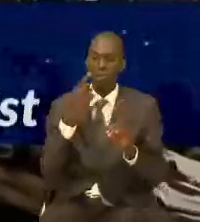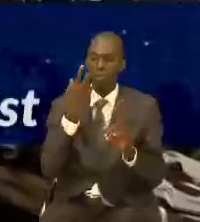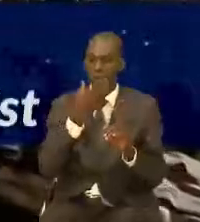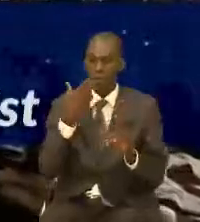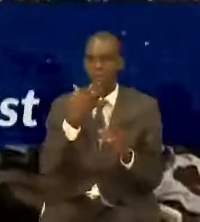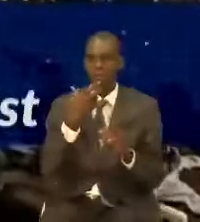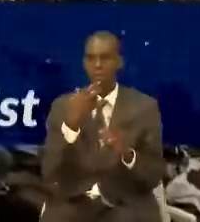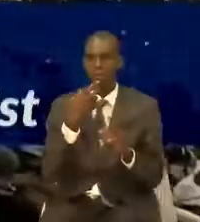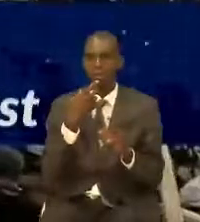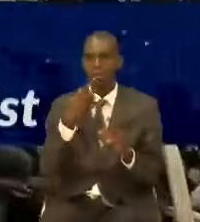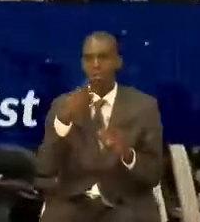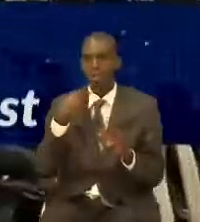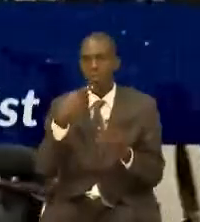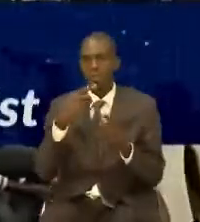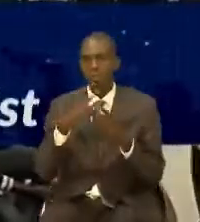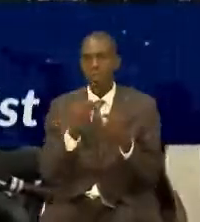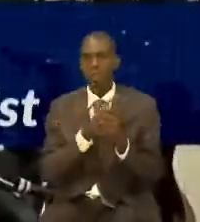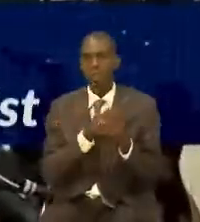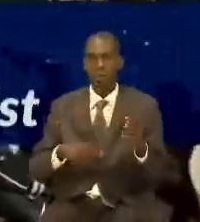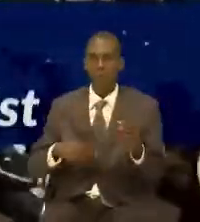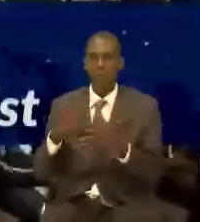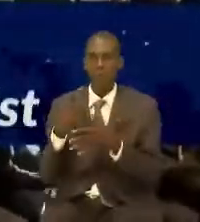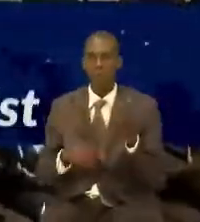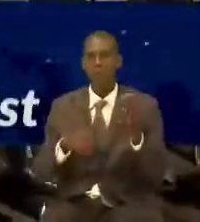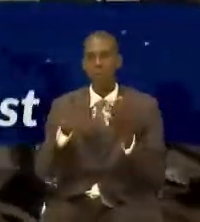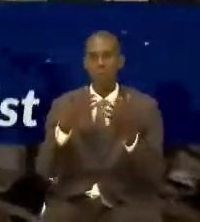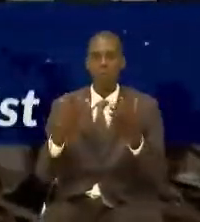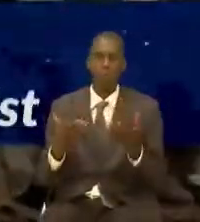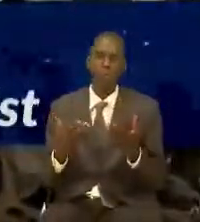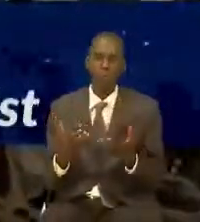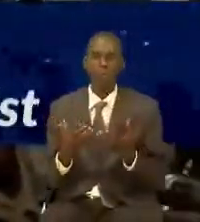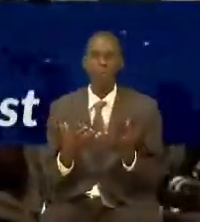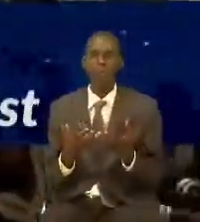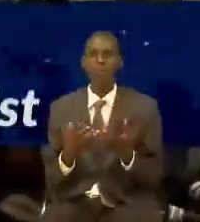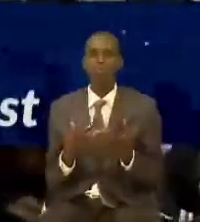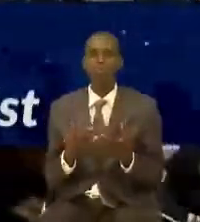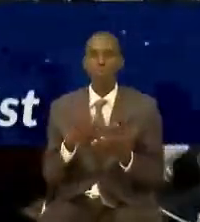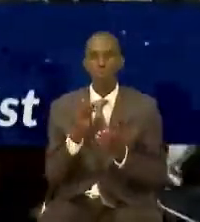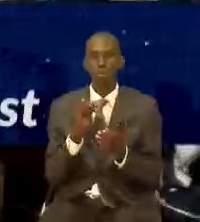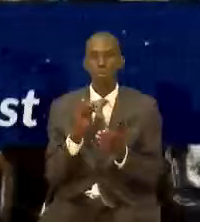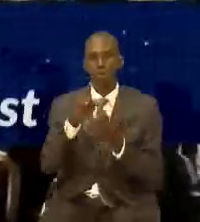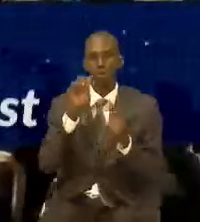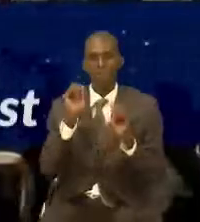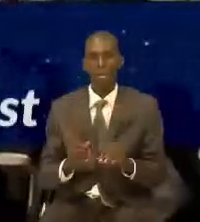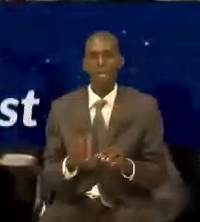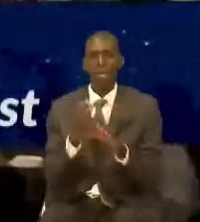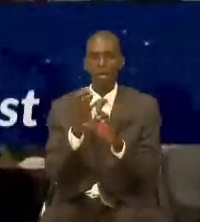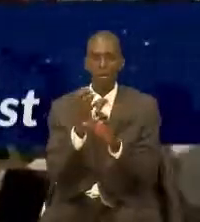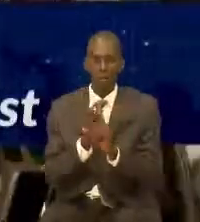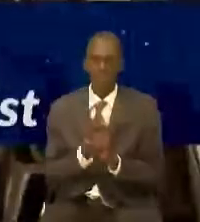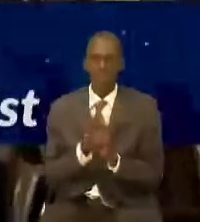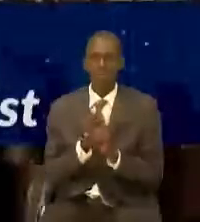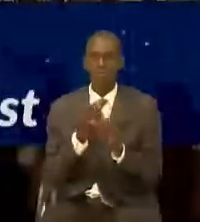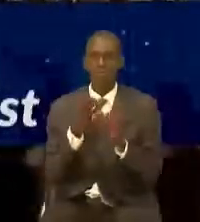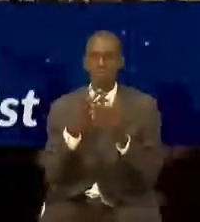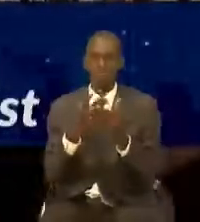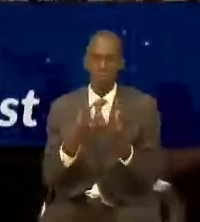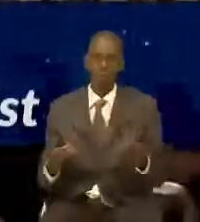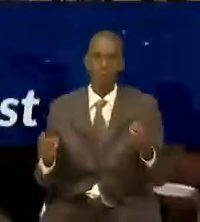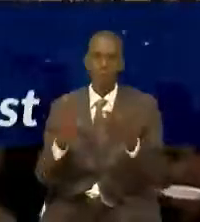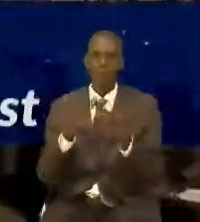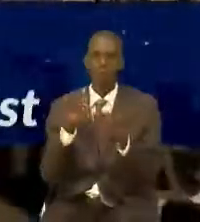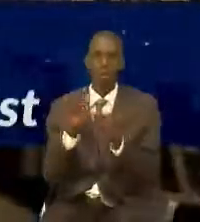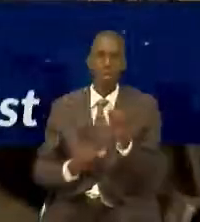has solution to every challenge every problem every mountain the great god of heaven